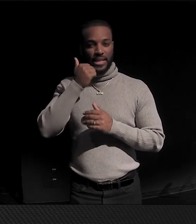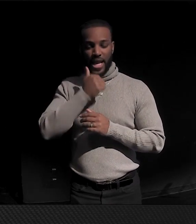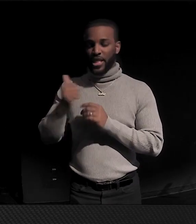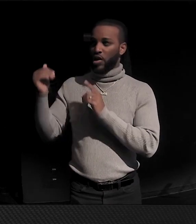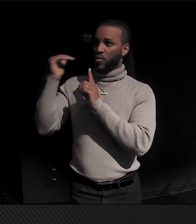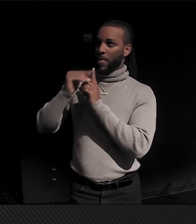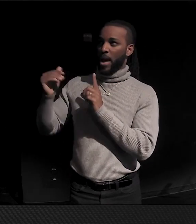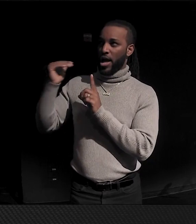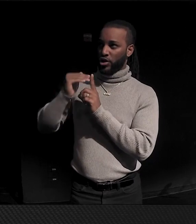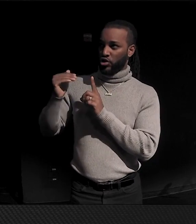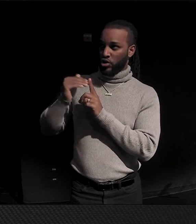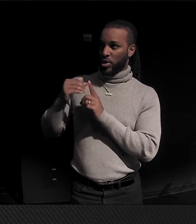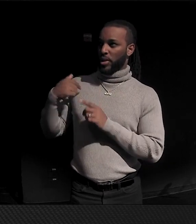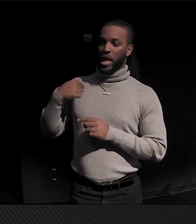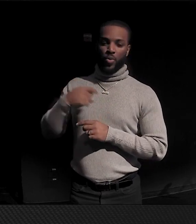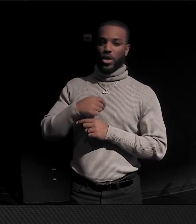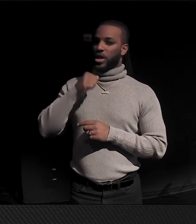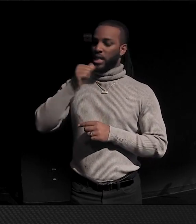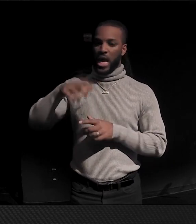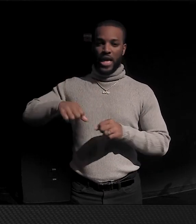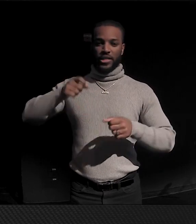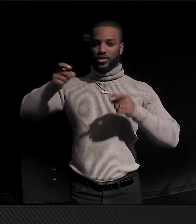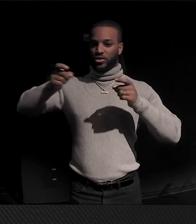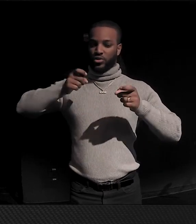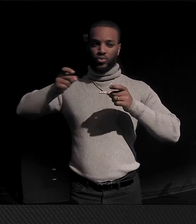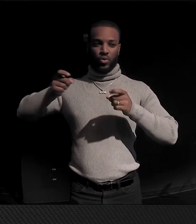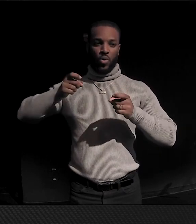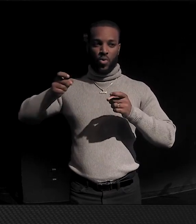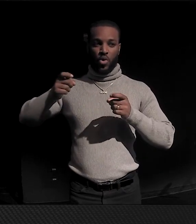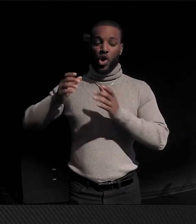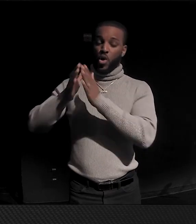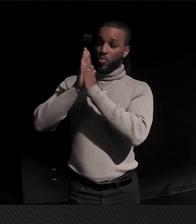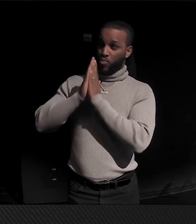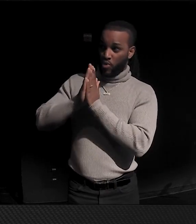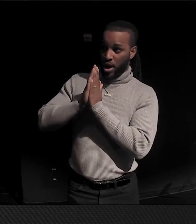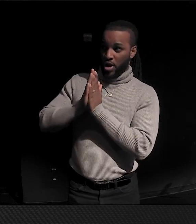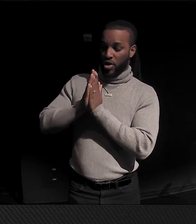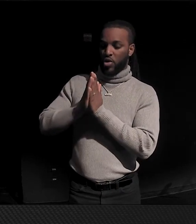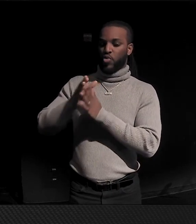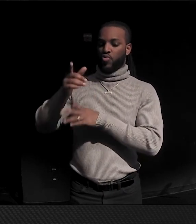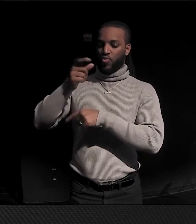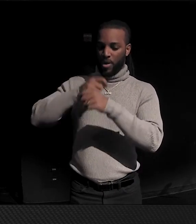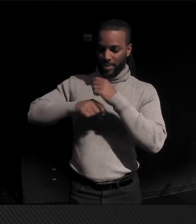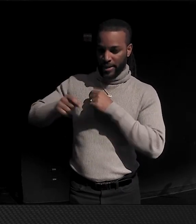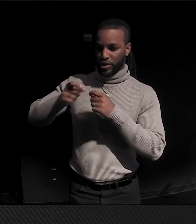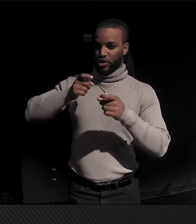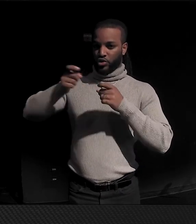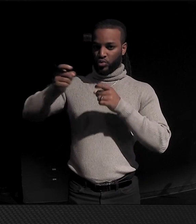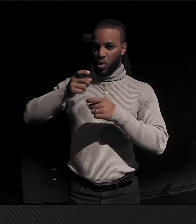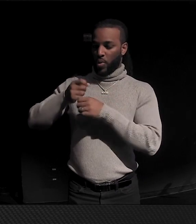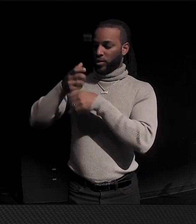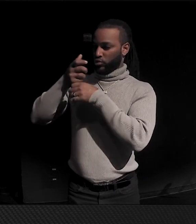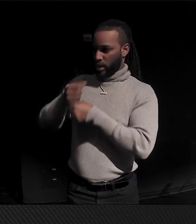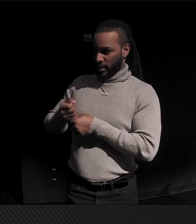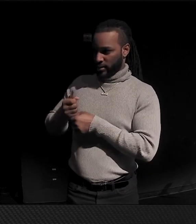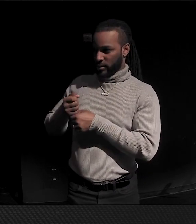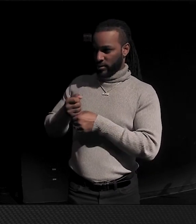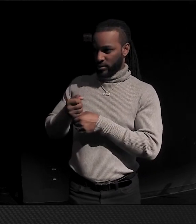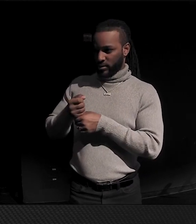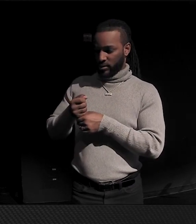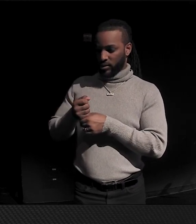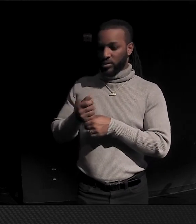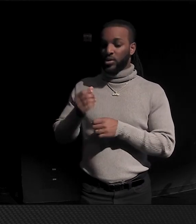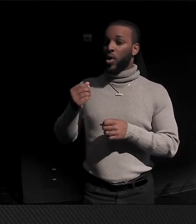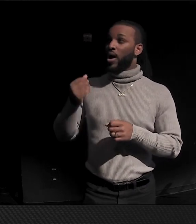reminder that we are not in charge. We're not in control. Prayer replaces control with trust. A God-given